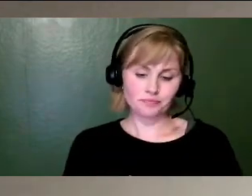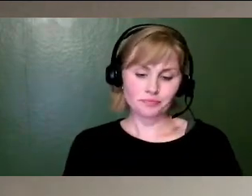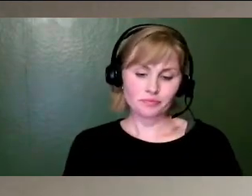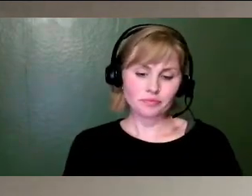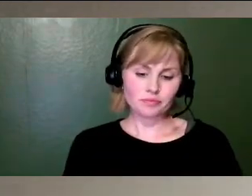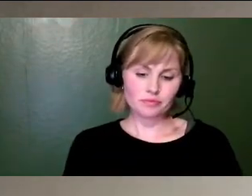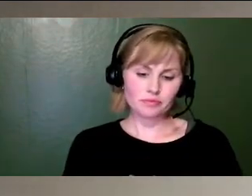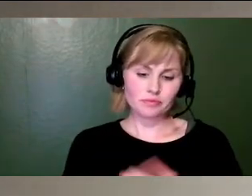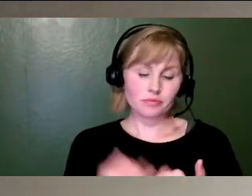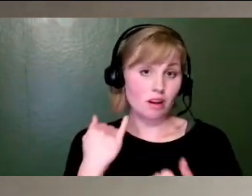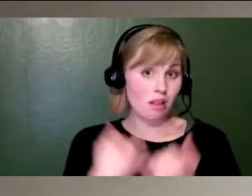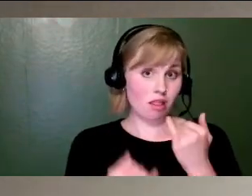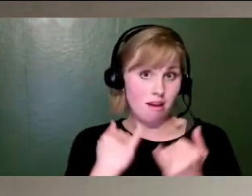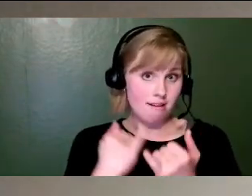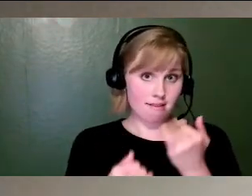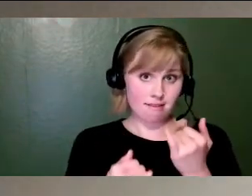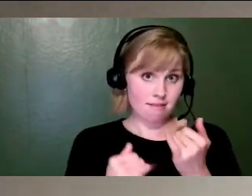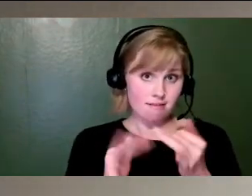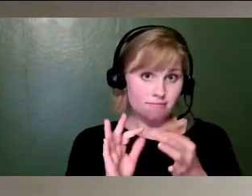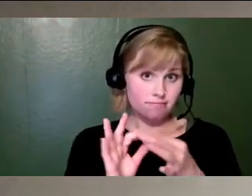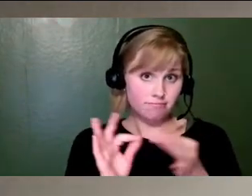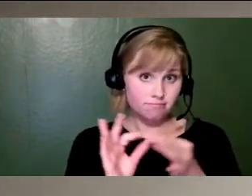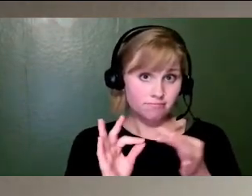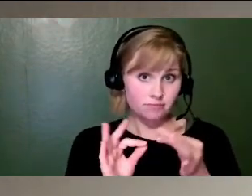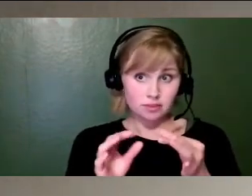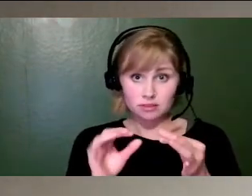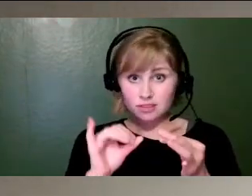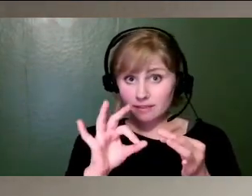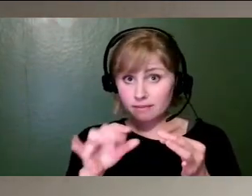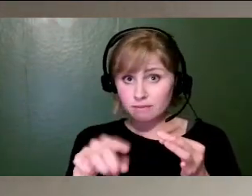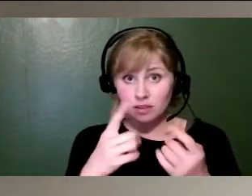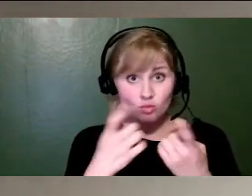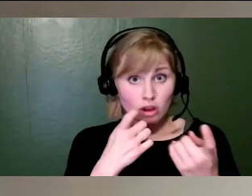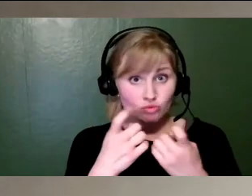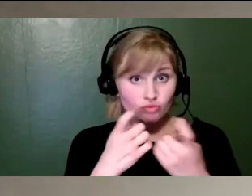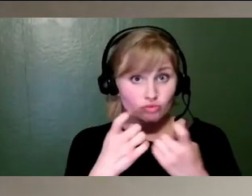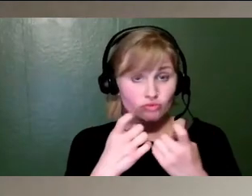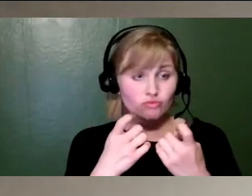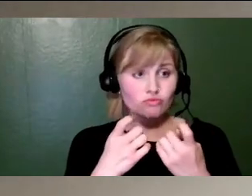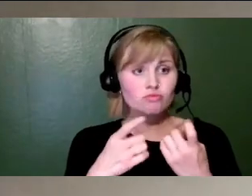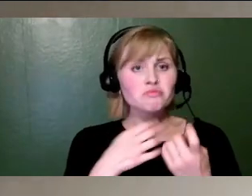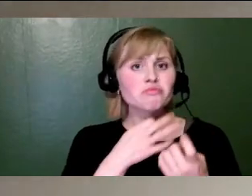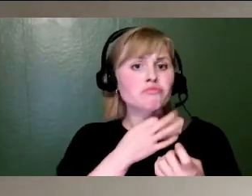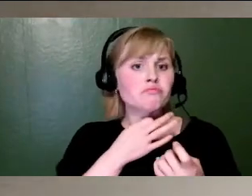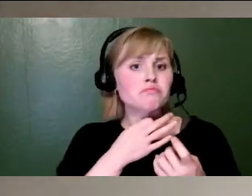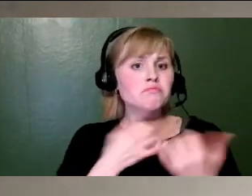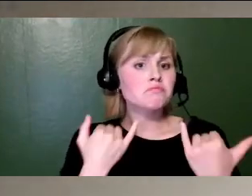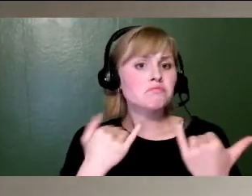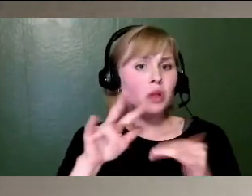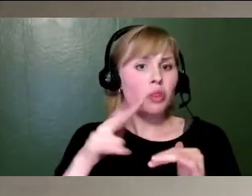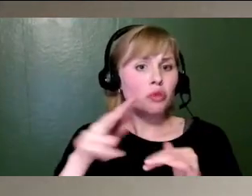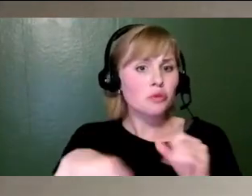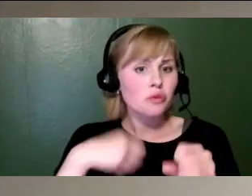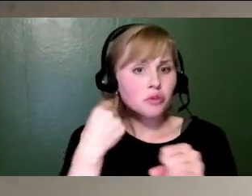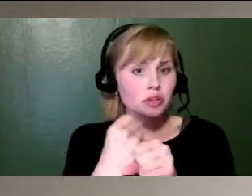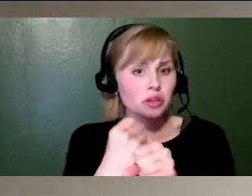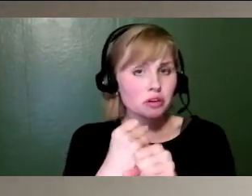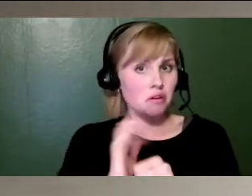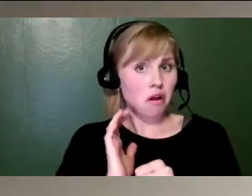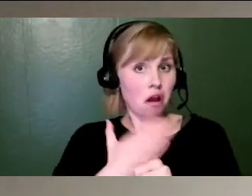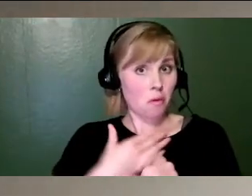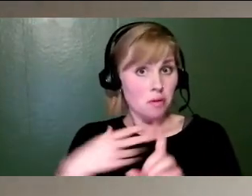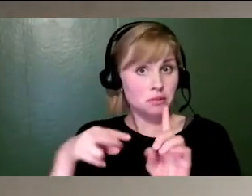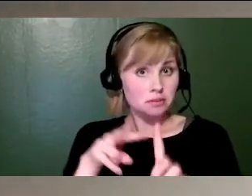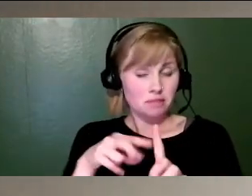Lastly, I just want to say, if you have any questions for me and want to hear a little bit about the third year law student perspective, I